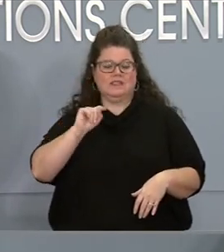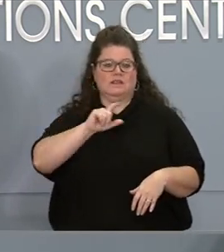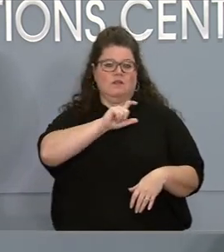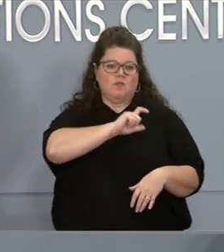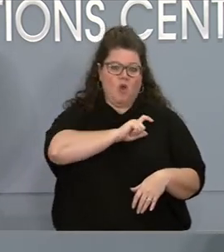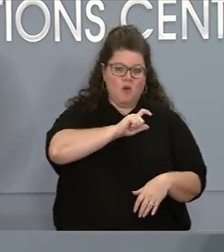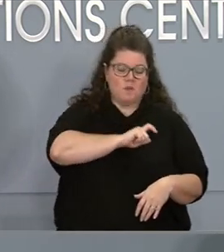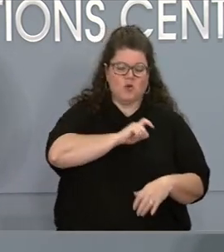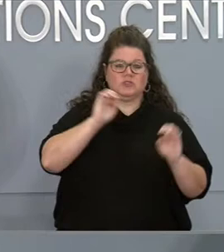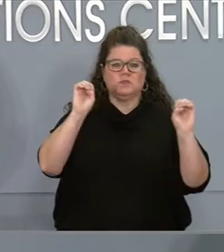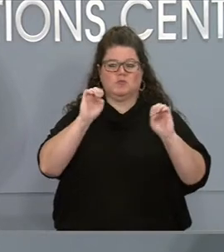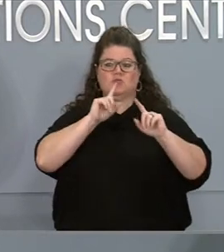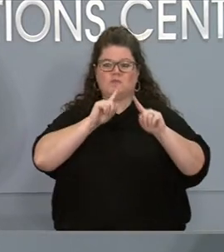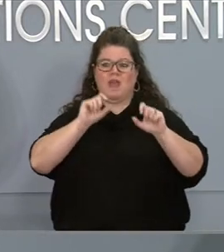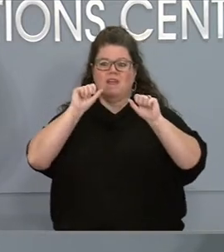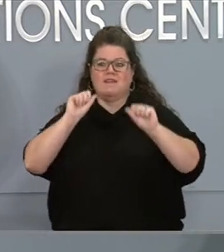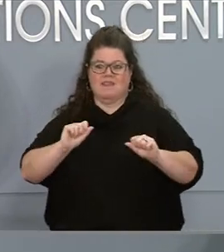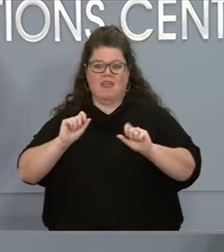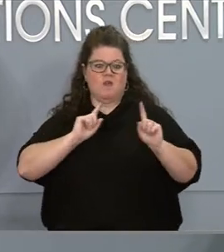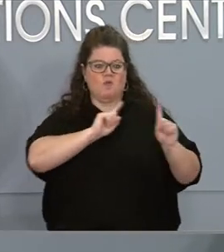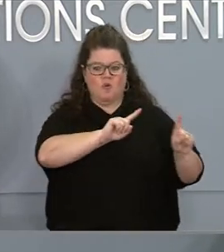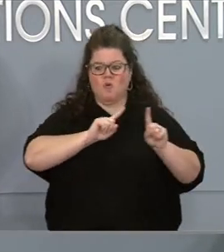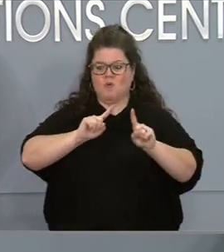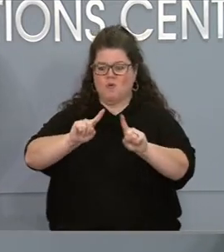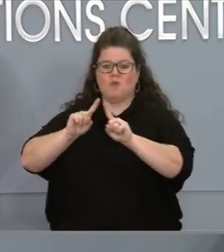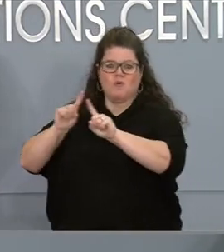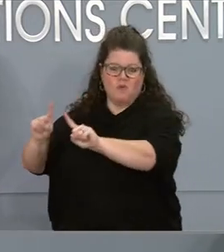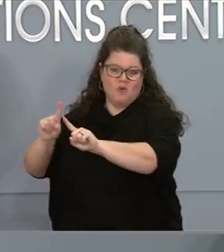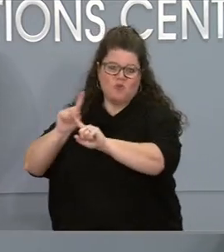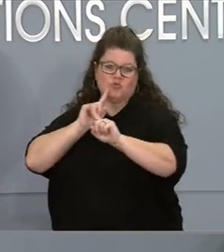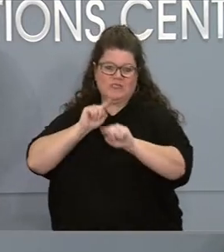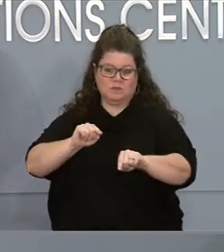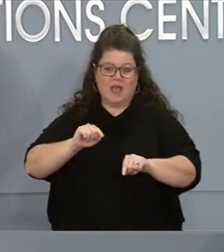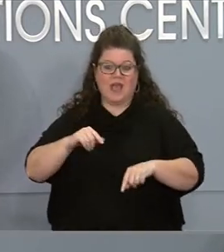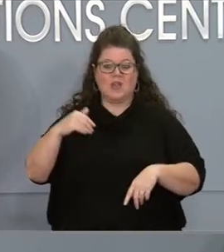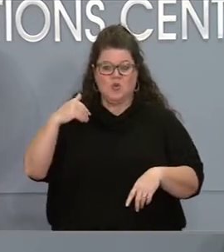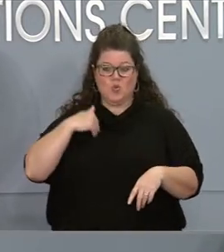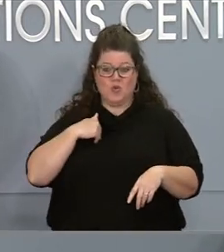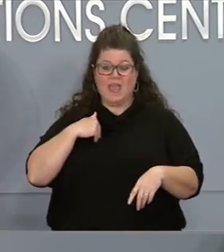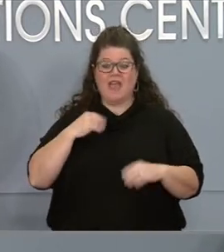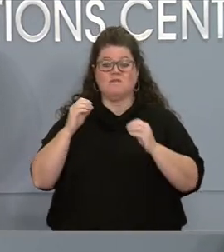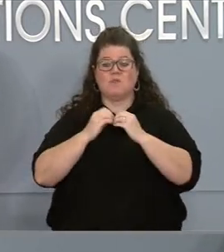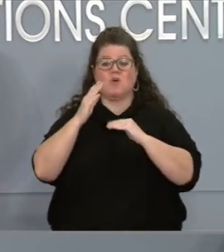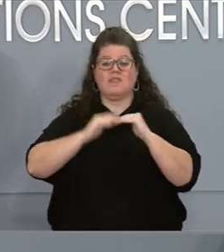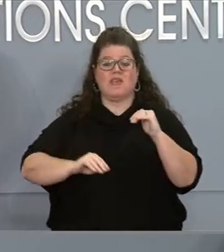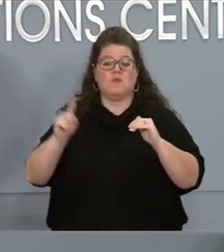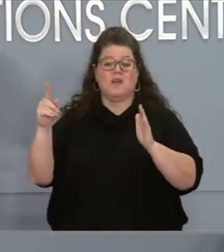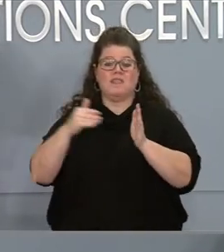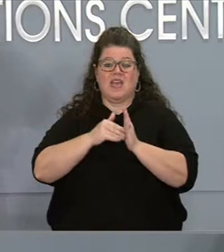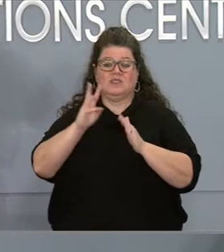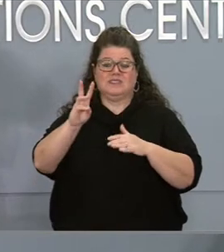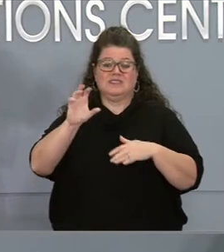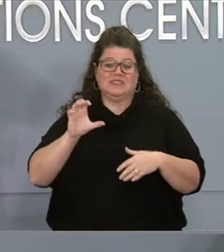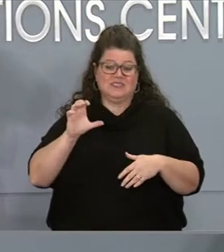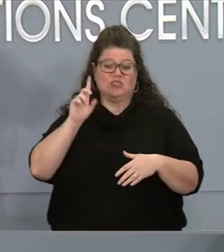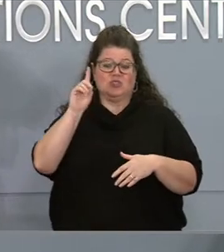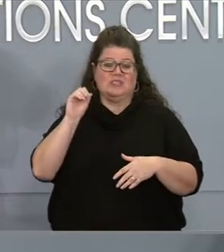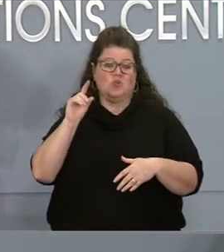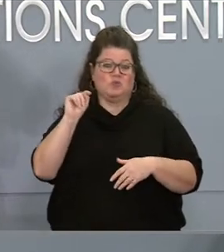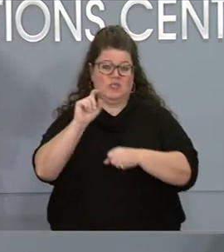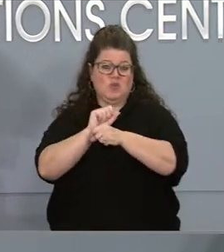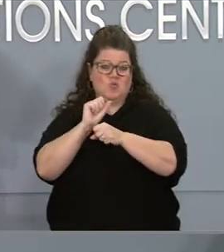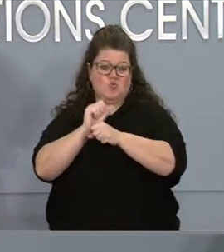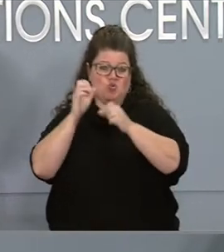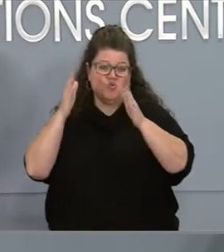and our emergency responders to do their work. We have more than 1,600 NCDOT employees and contractor resources are out